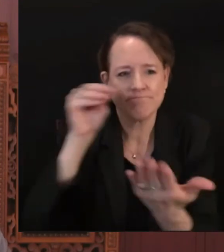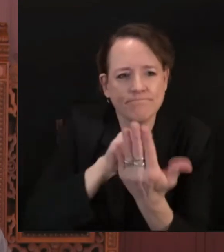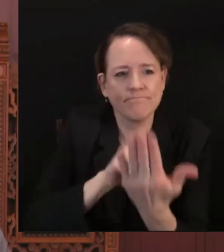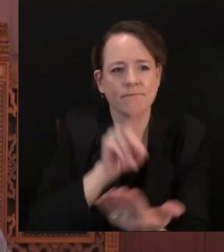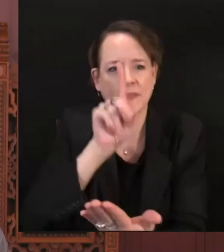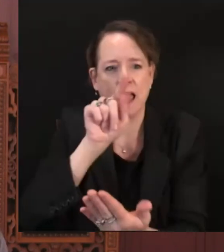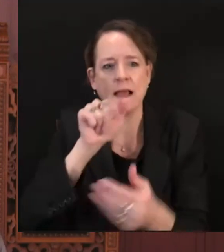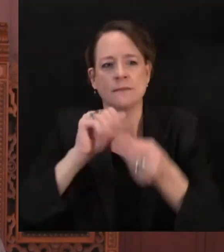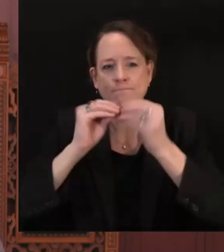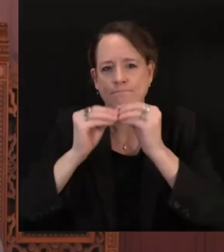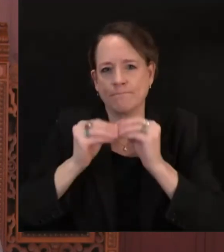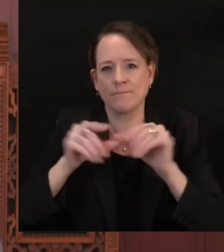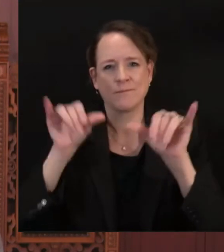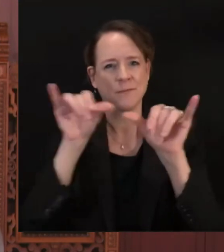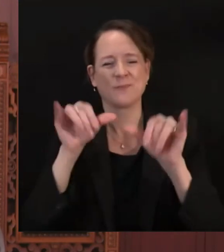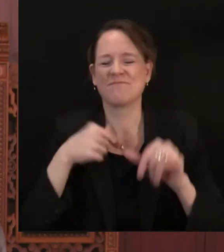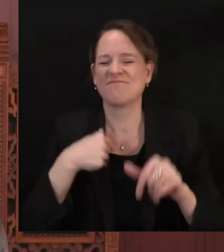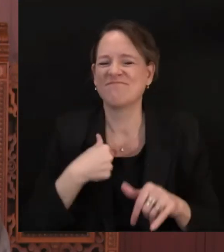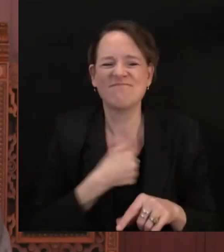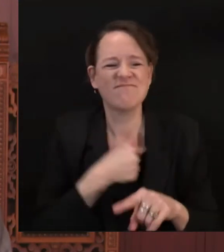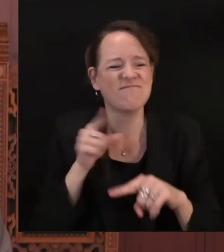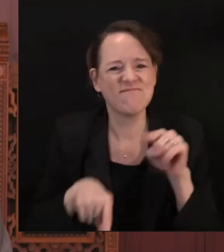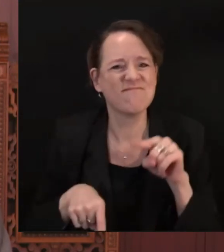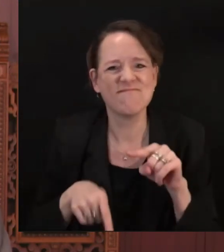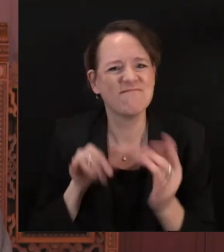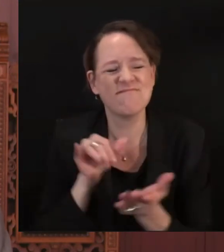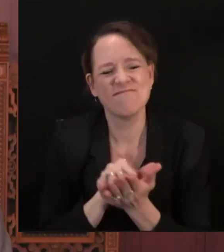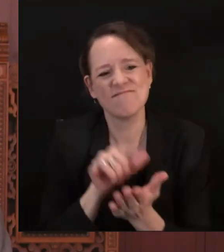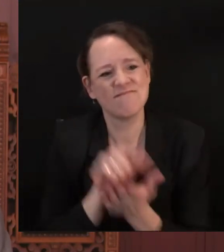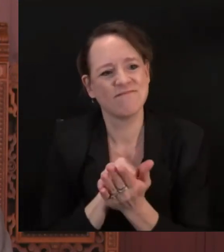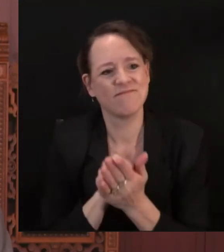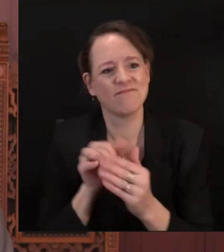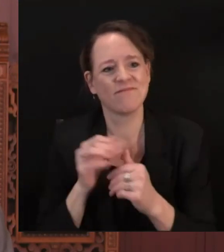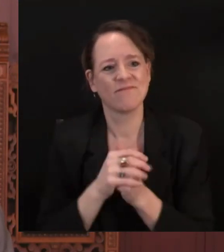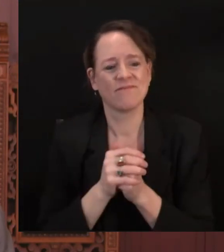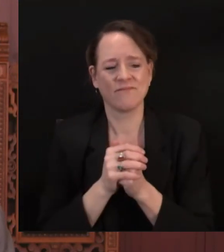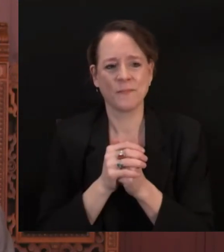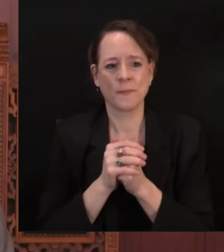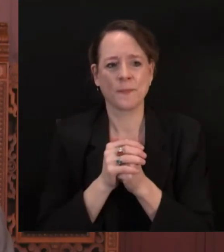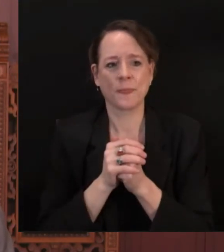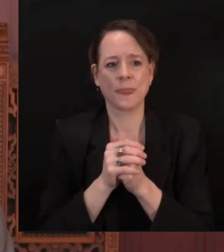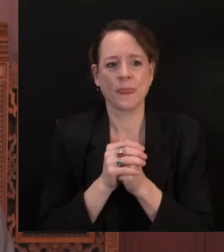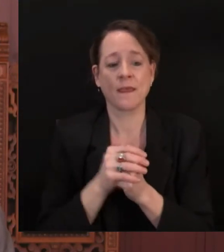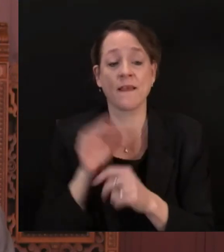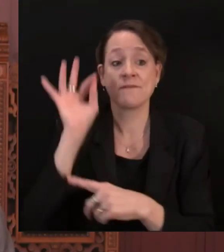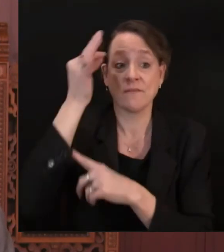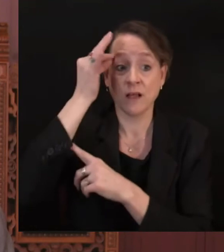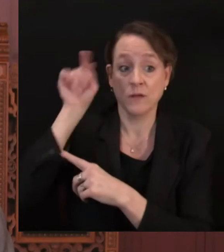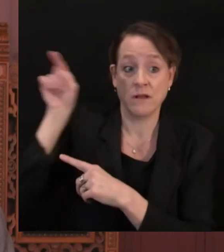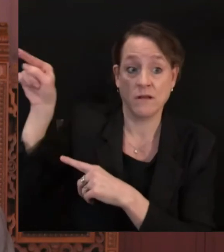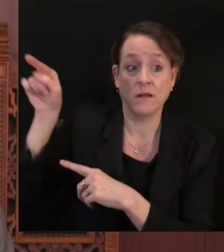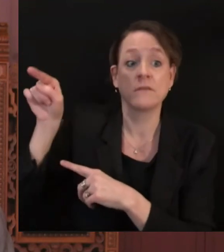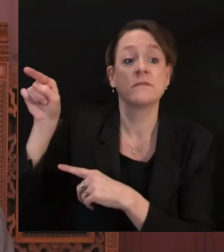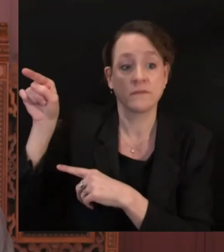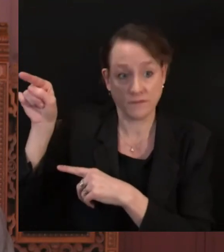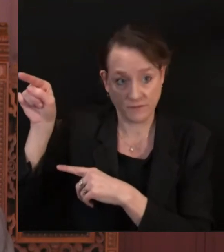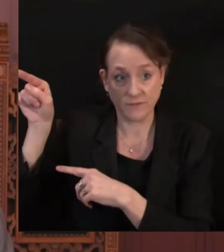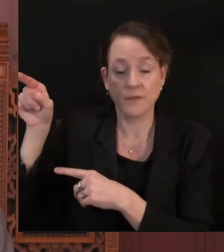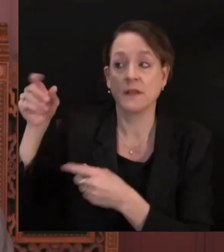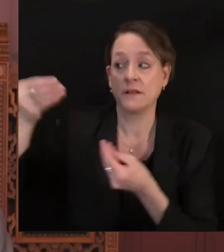in aid coming from the federal government, and that isn't for a nation that